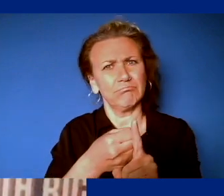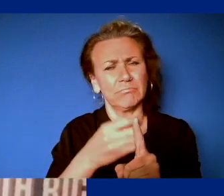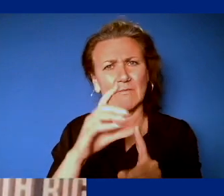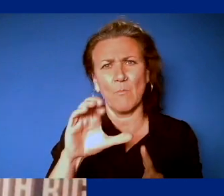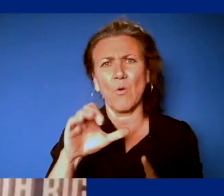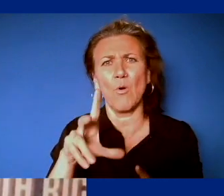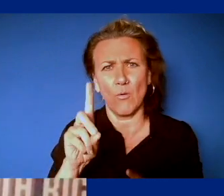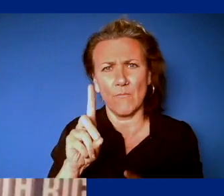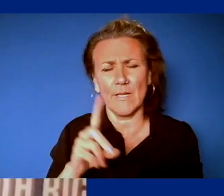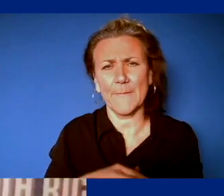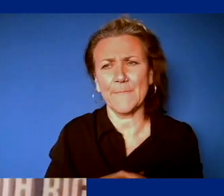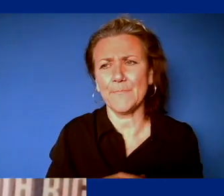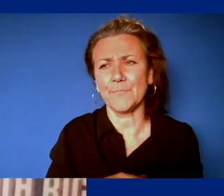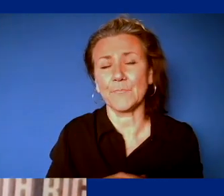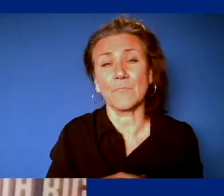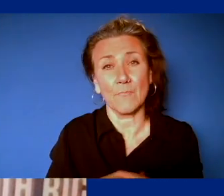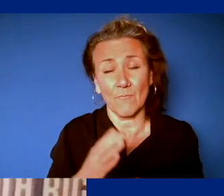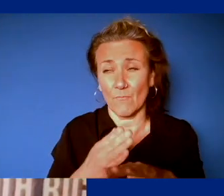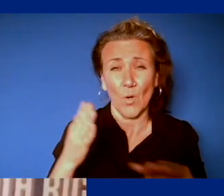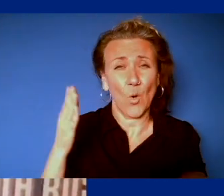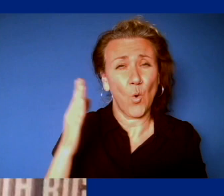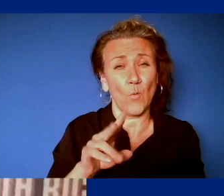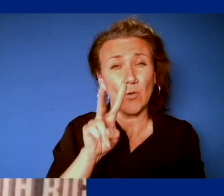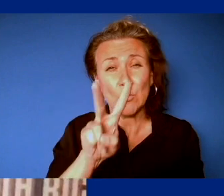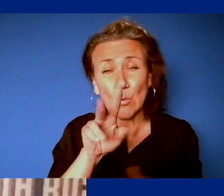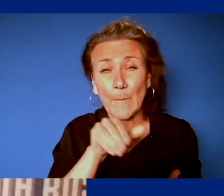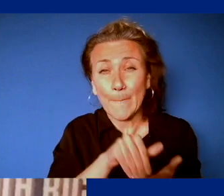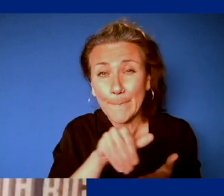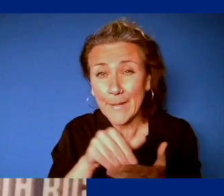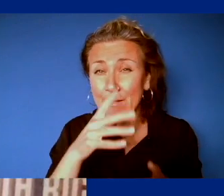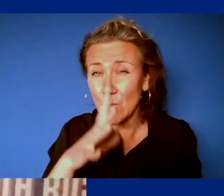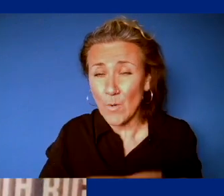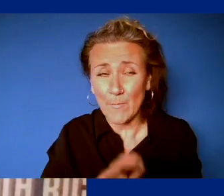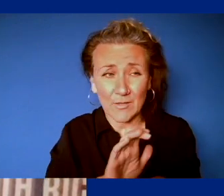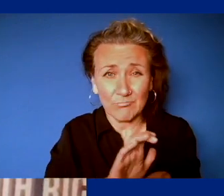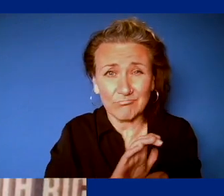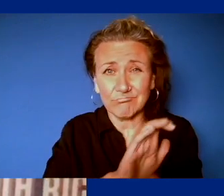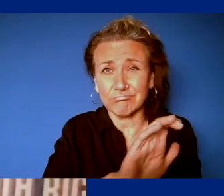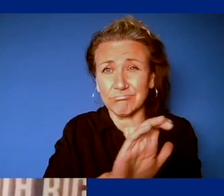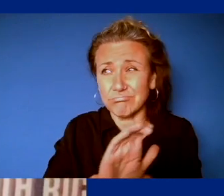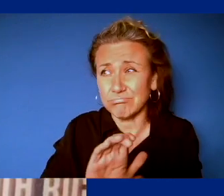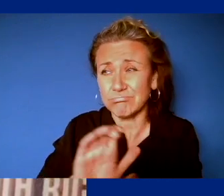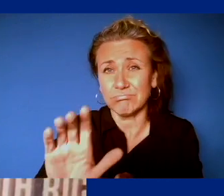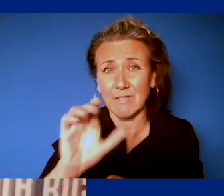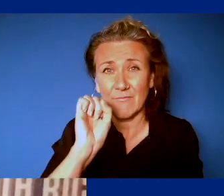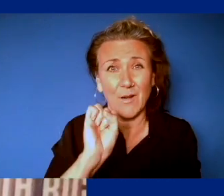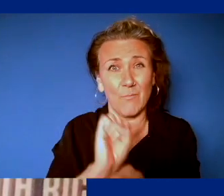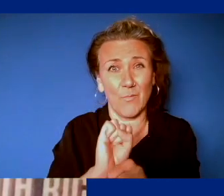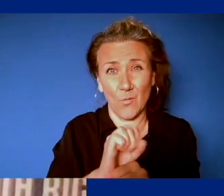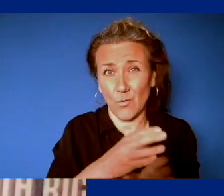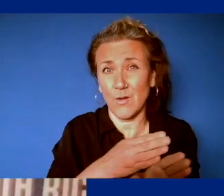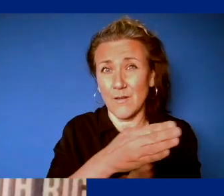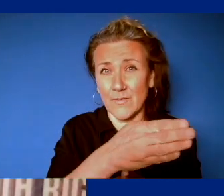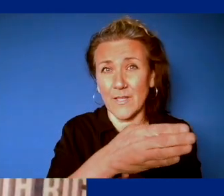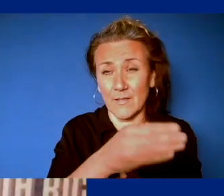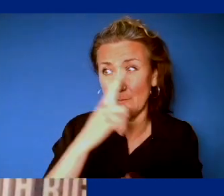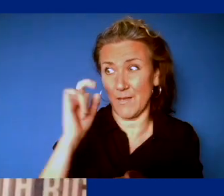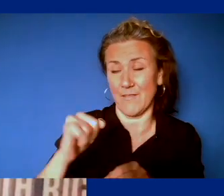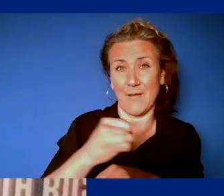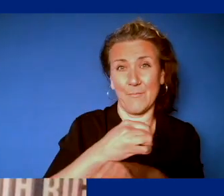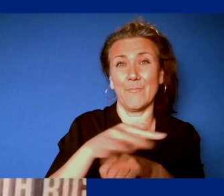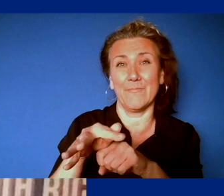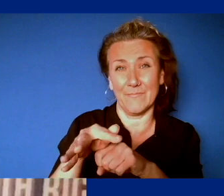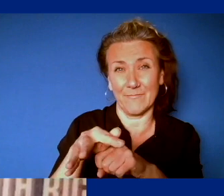uniquely impacted by COVID. In fact, more than 2 million women have been pushed out of the labor market during